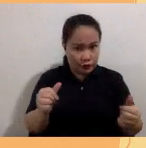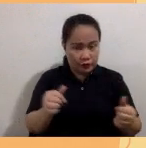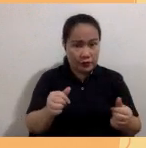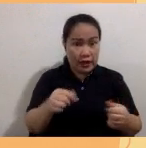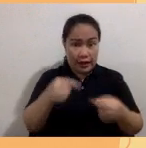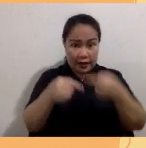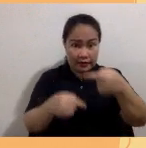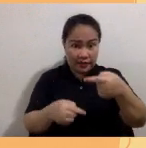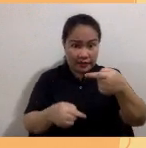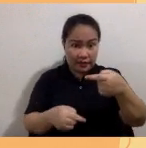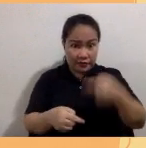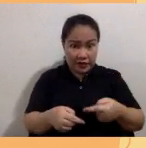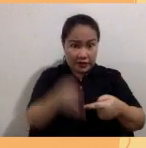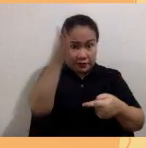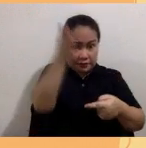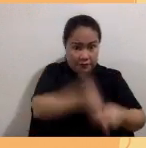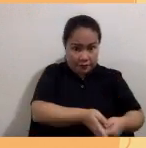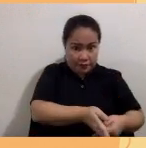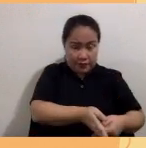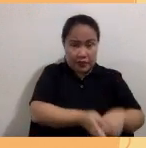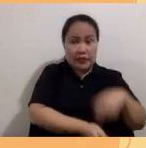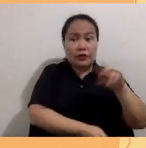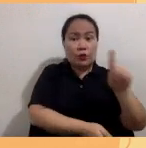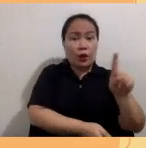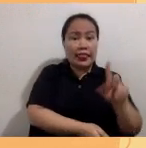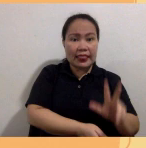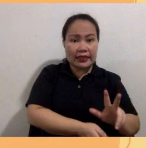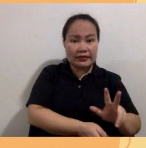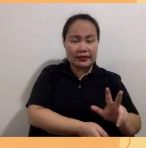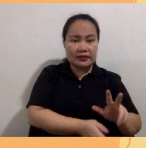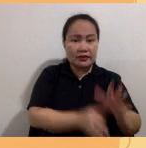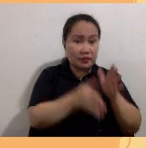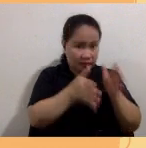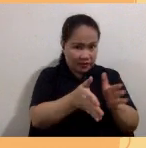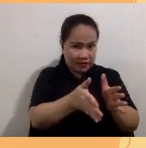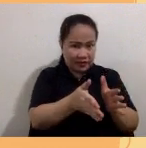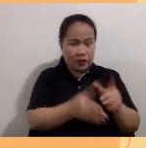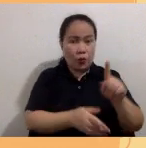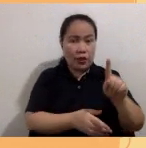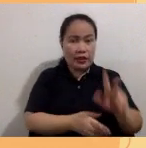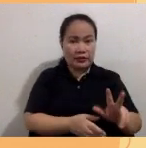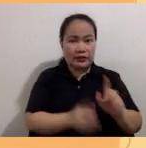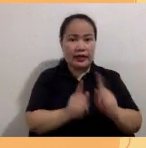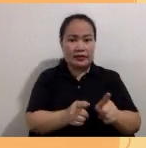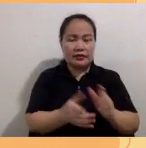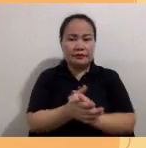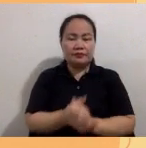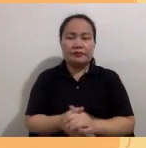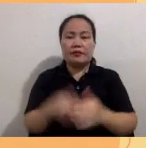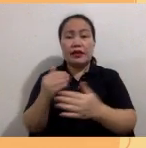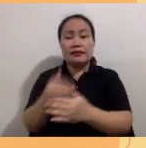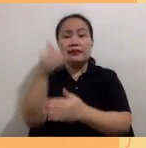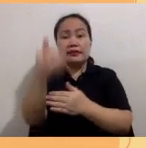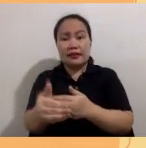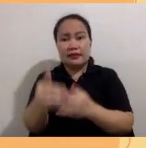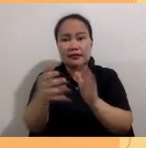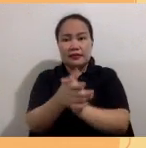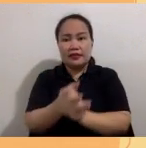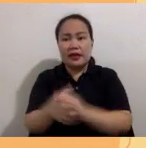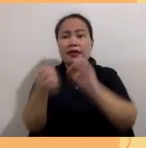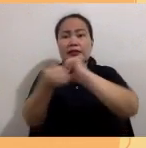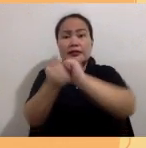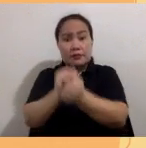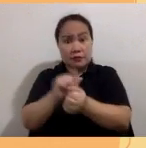simplify. So, negative 1 all over negative 3, that is positive 1/3. Next. So, we